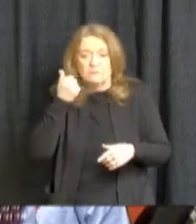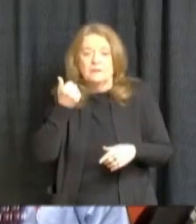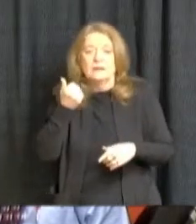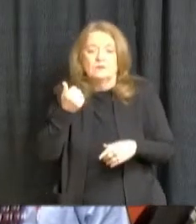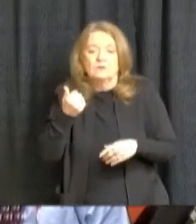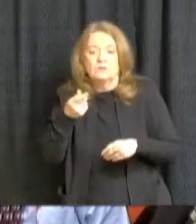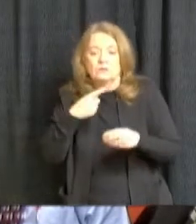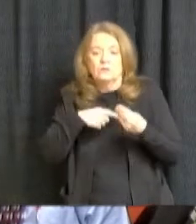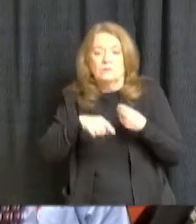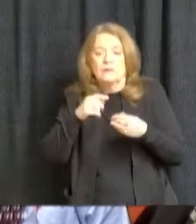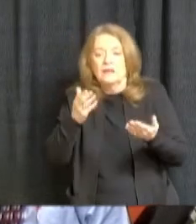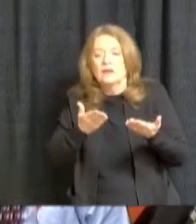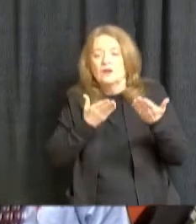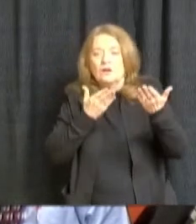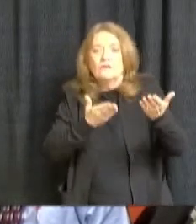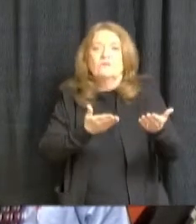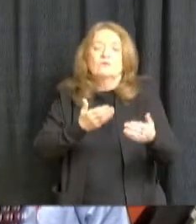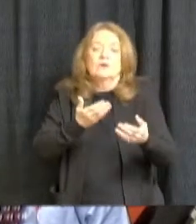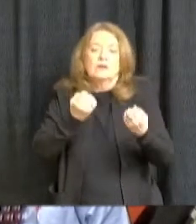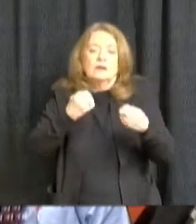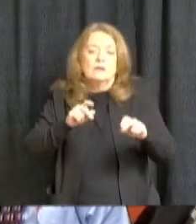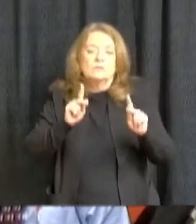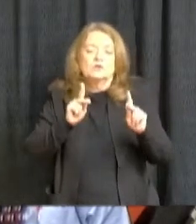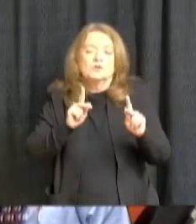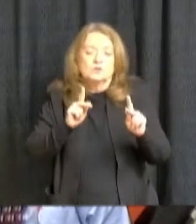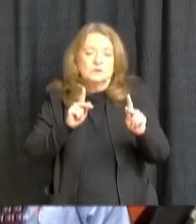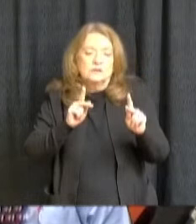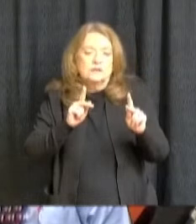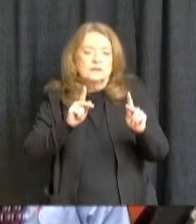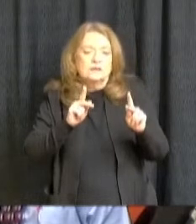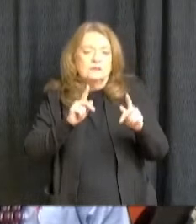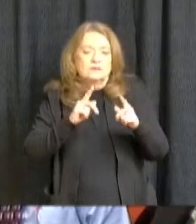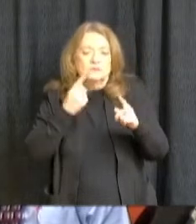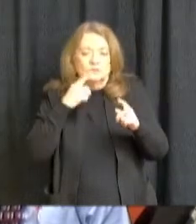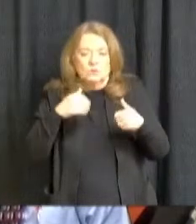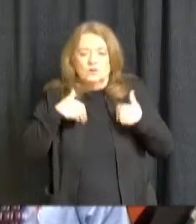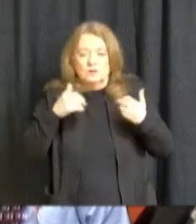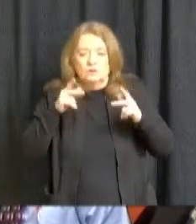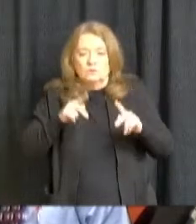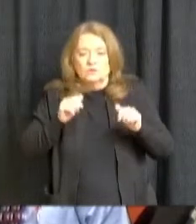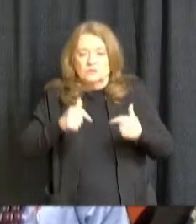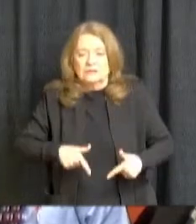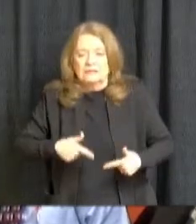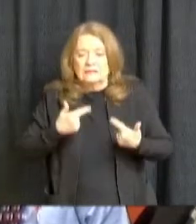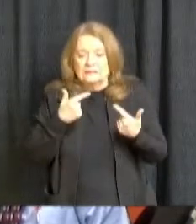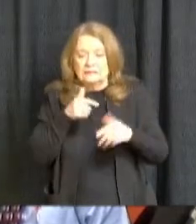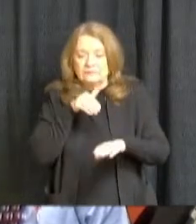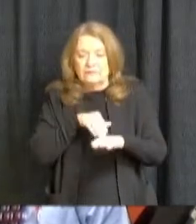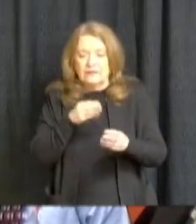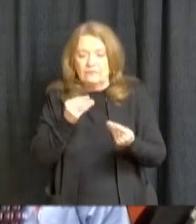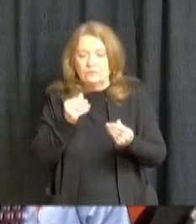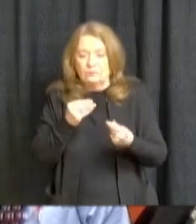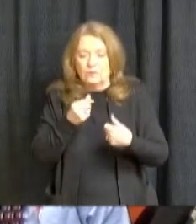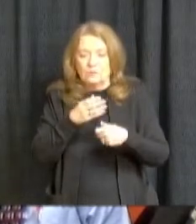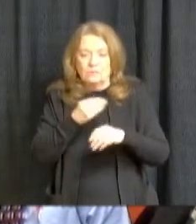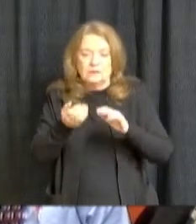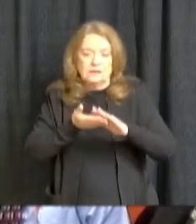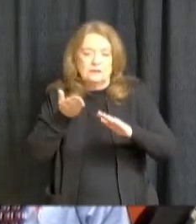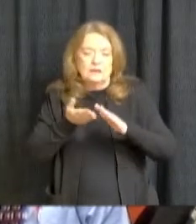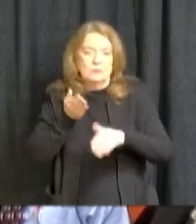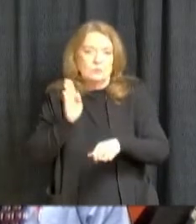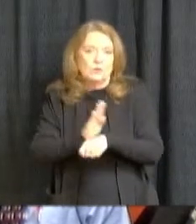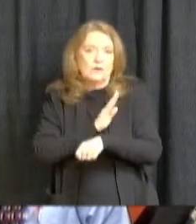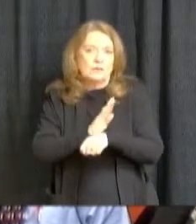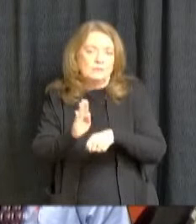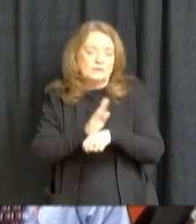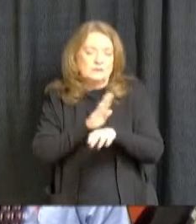about offering opportunity to a younger person that could live at the property and maybe operate a business, if not